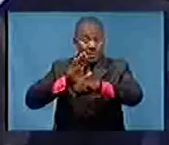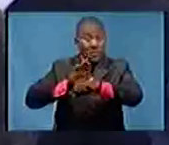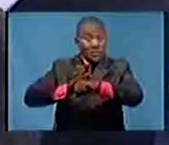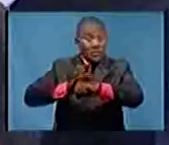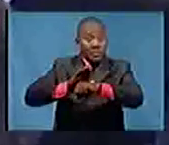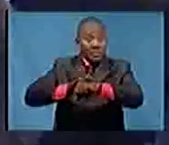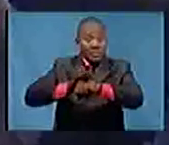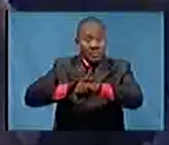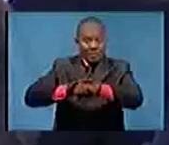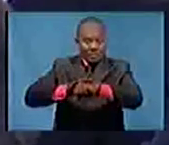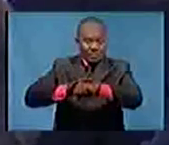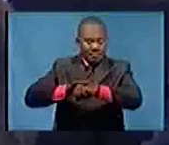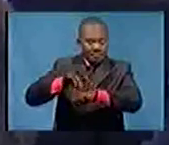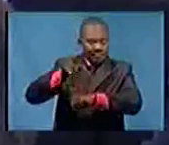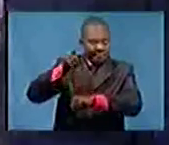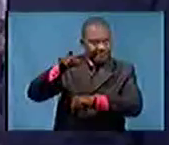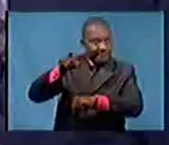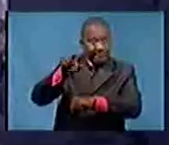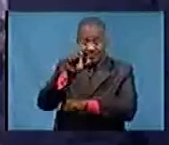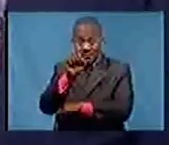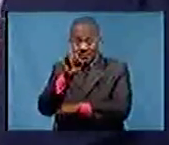our brother